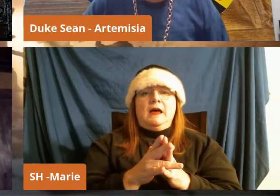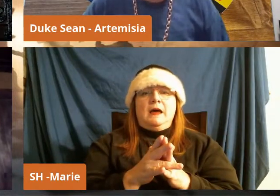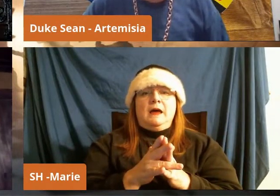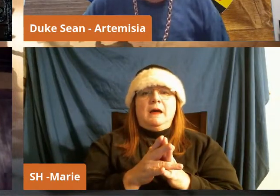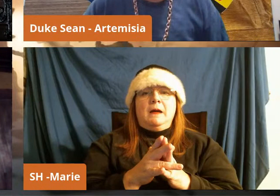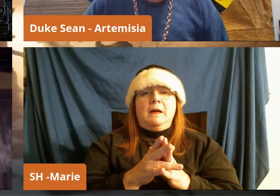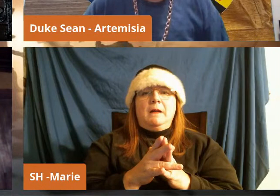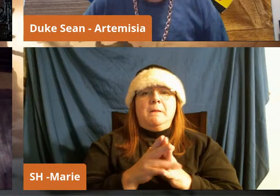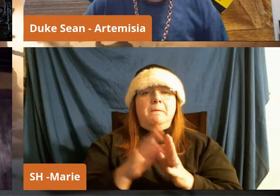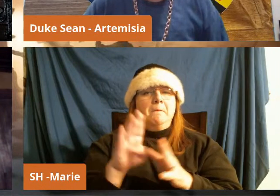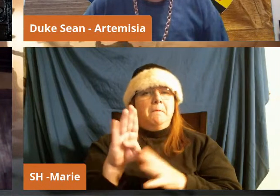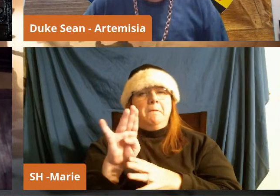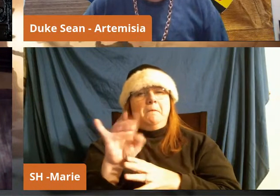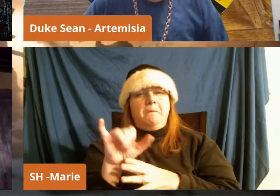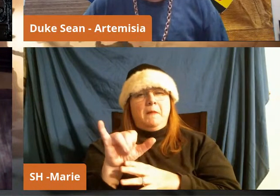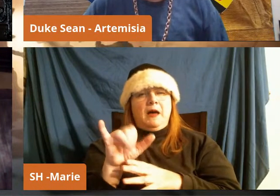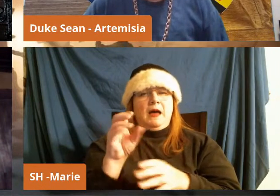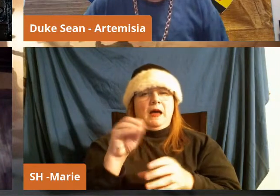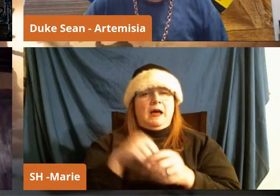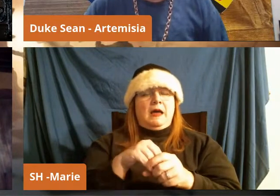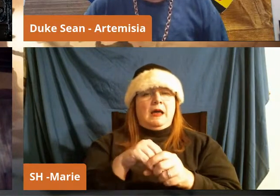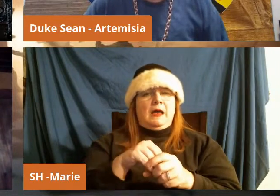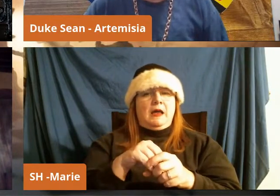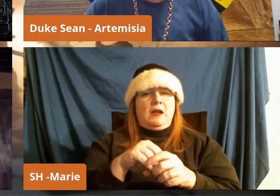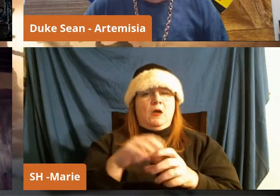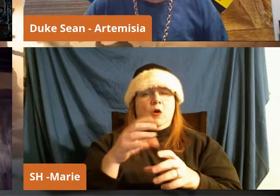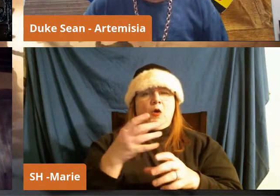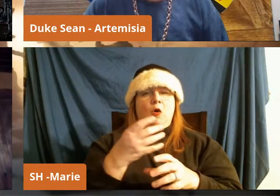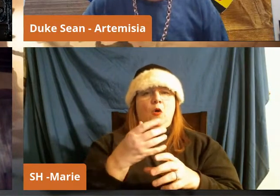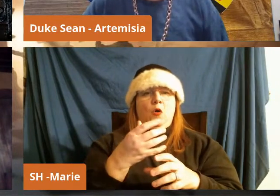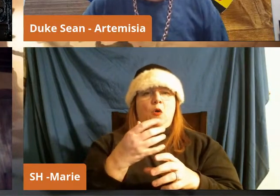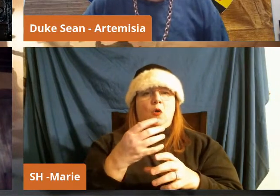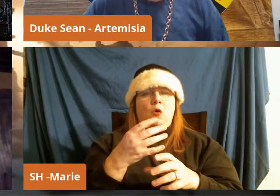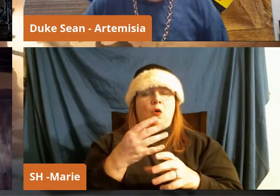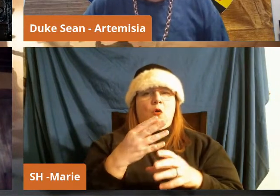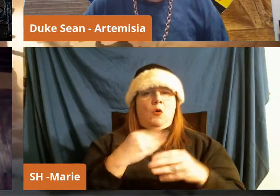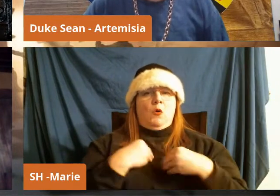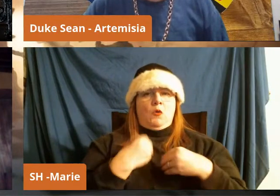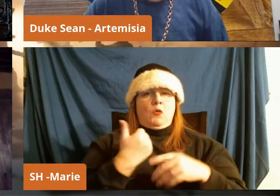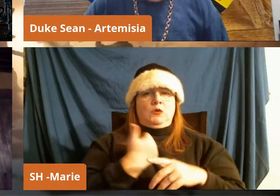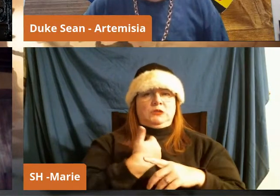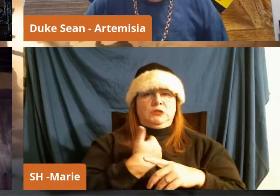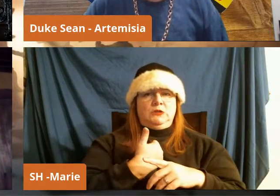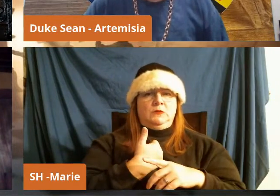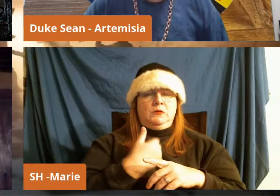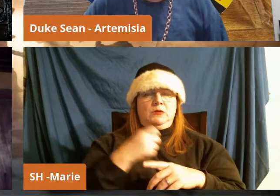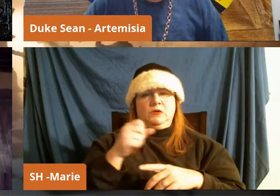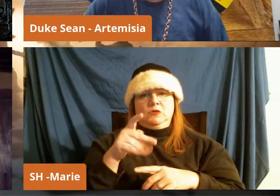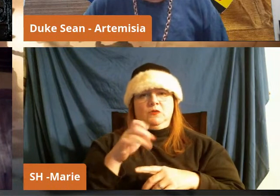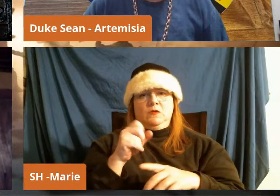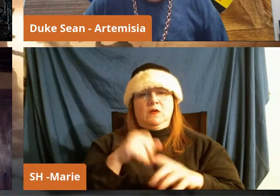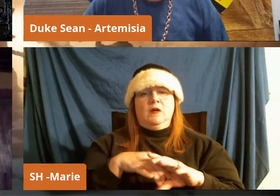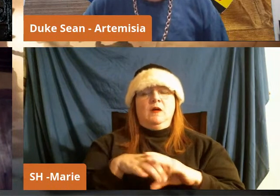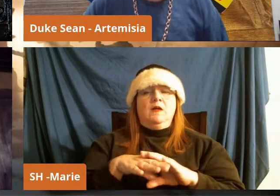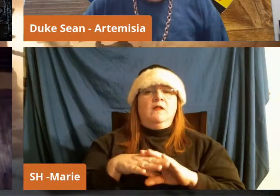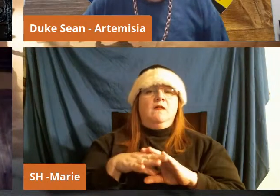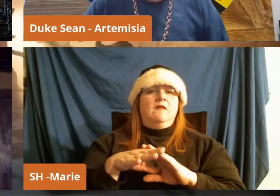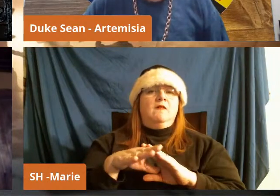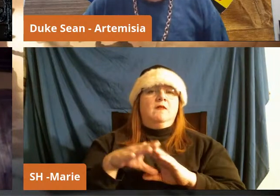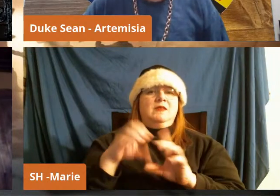buy-in and ownership and kind of the stewardship of the society, maybe